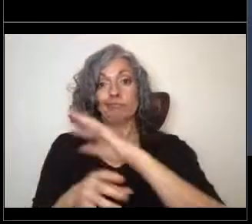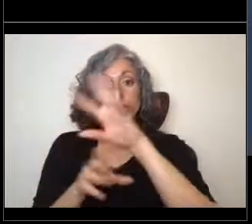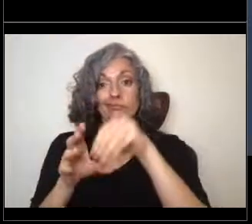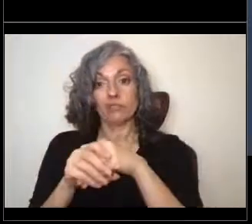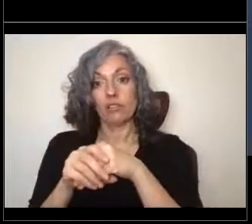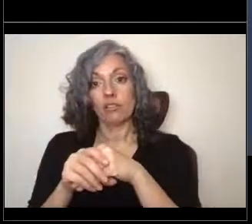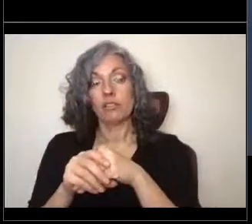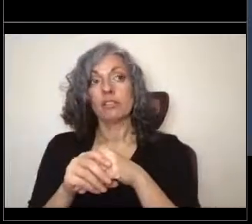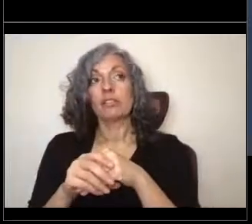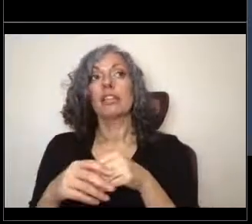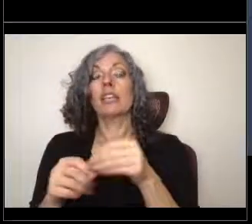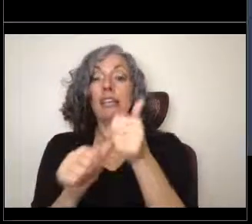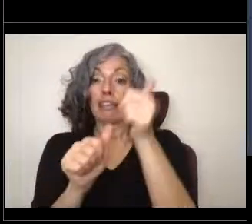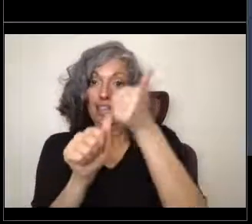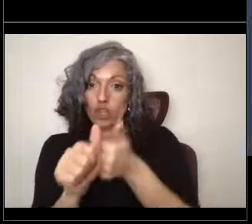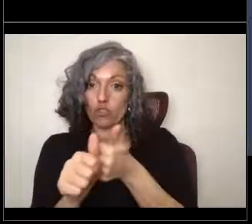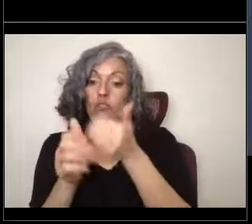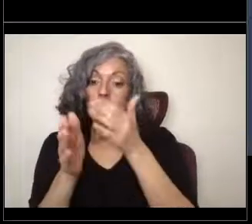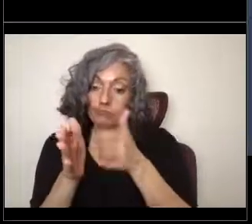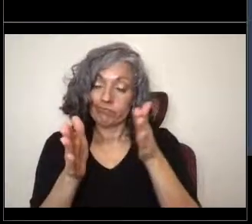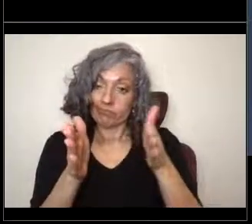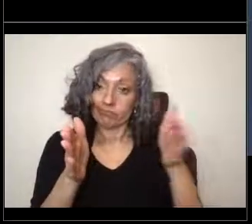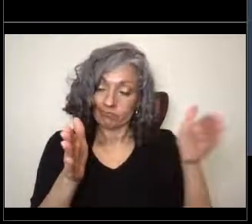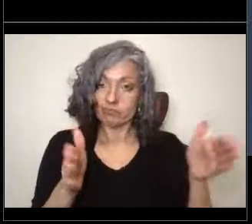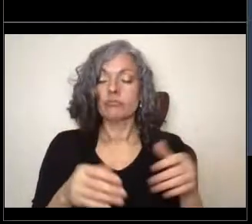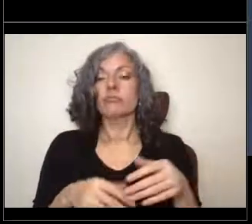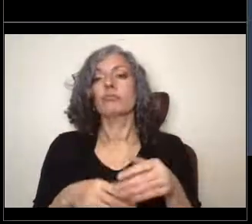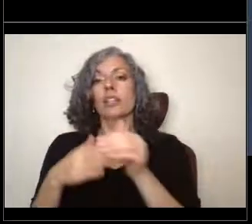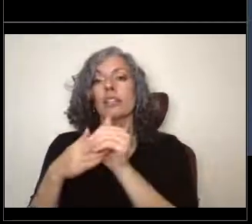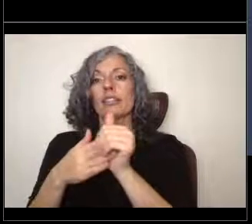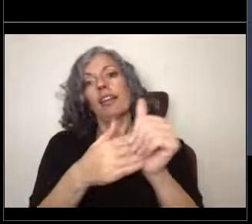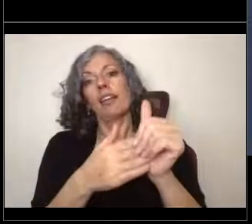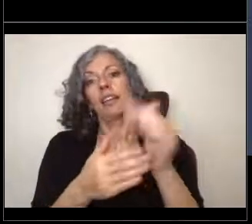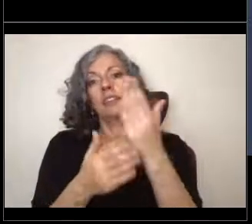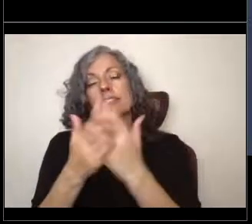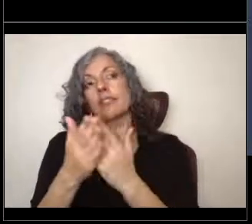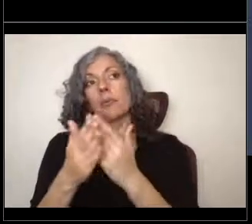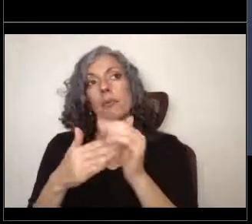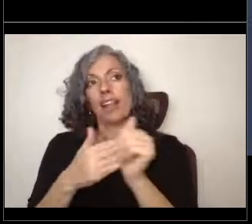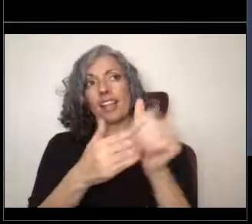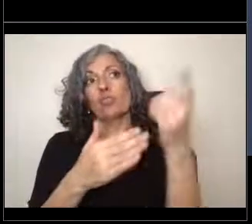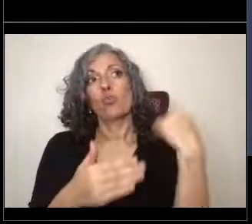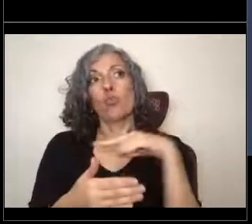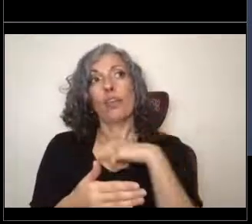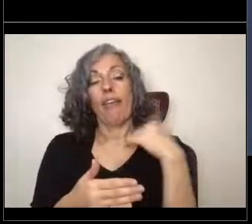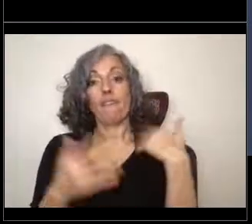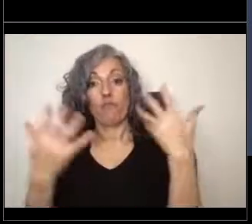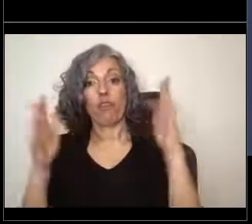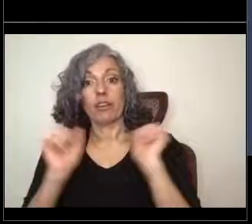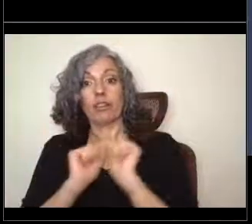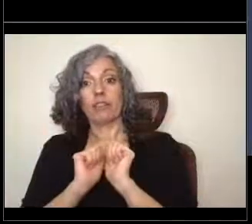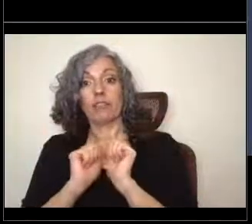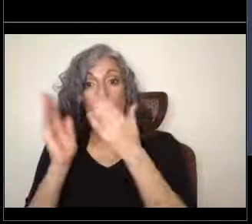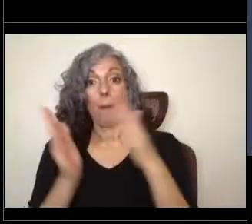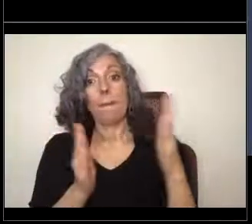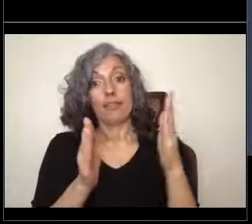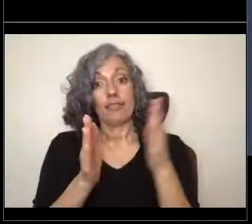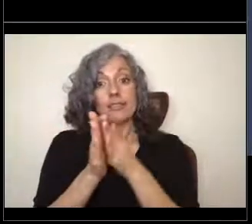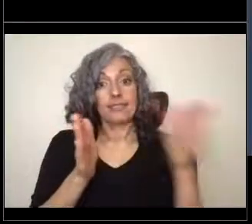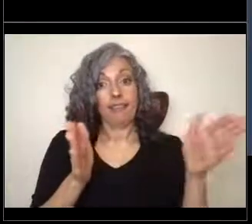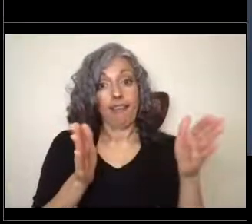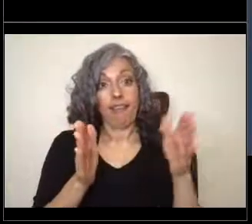You know, I can tell you, you know, the guidance, some of the guidance that we've been putting together, on the planning side, as we're developing our